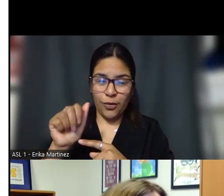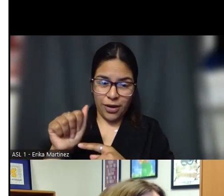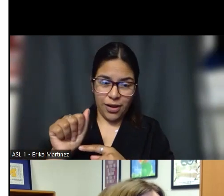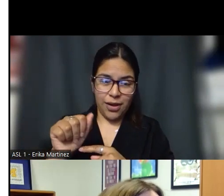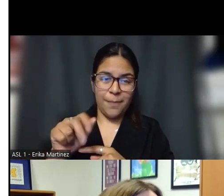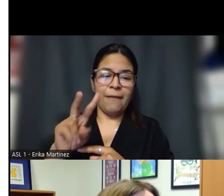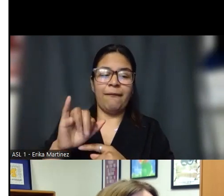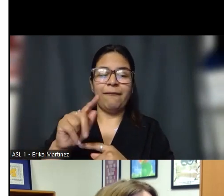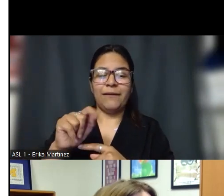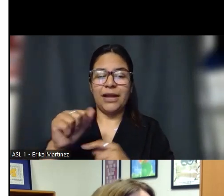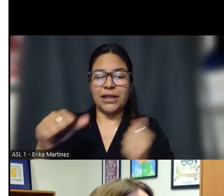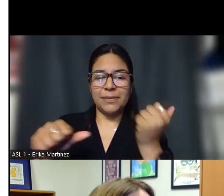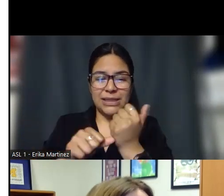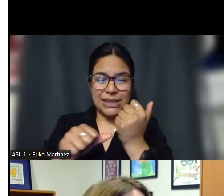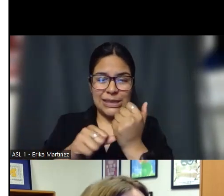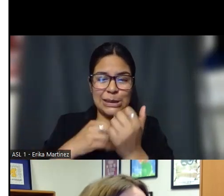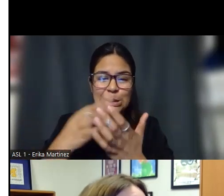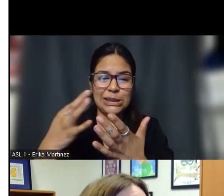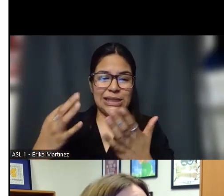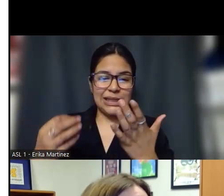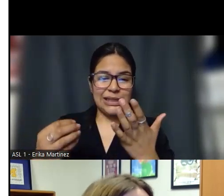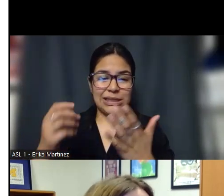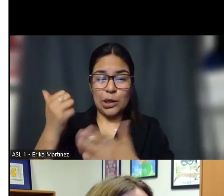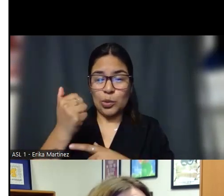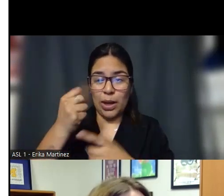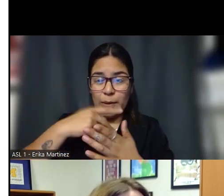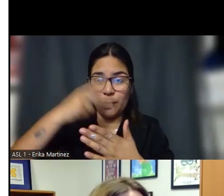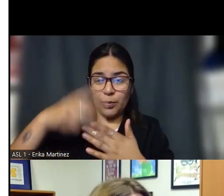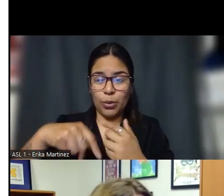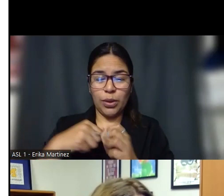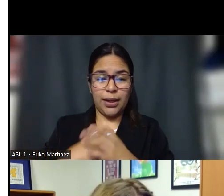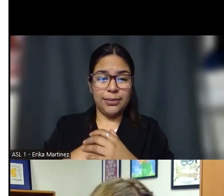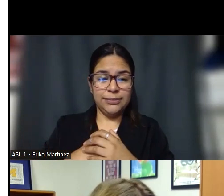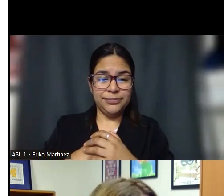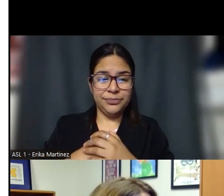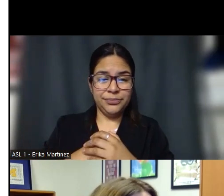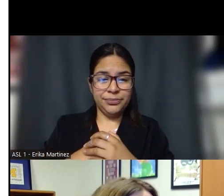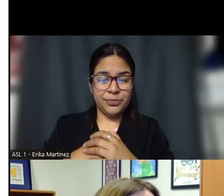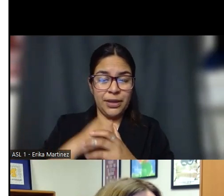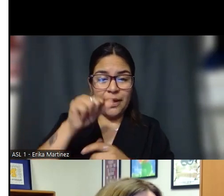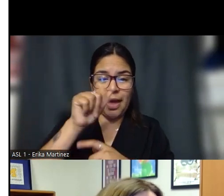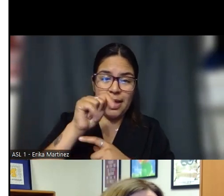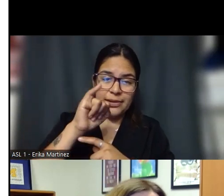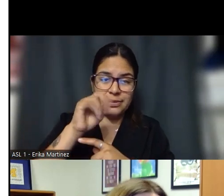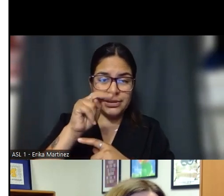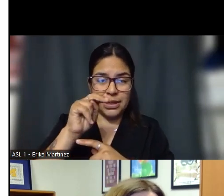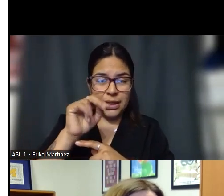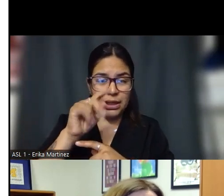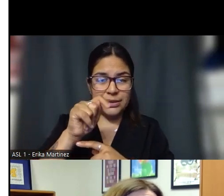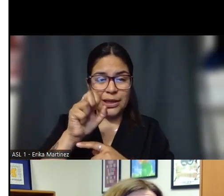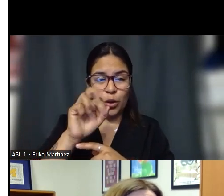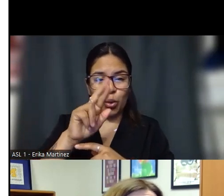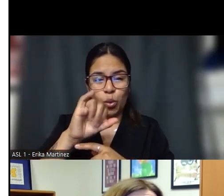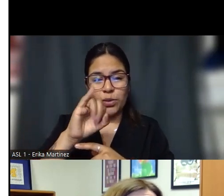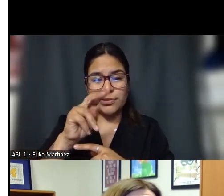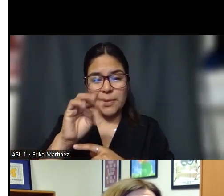Against Women, and then also the Anti-Terrorism Emergency Reserve Program, which